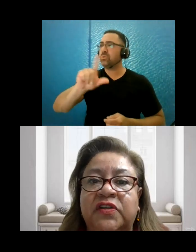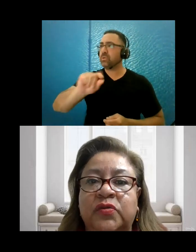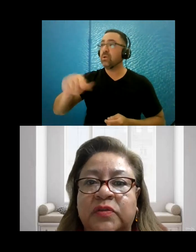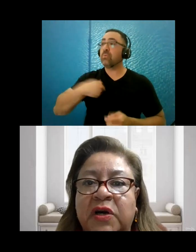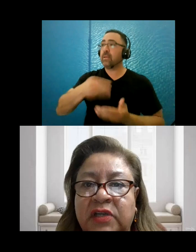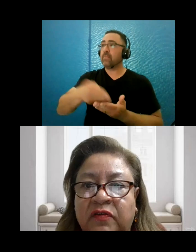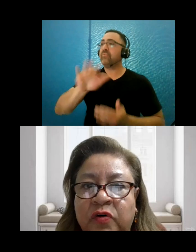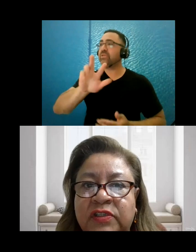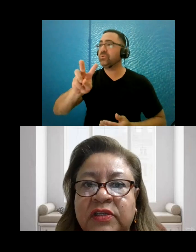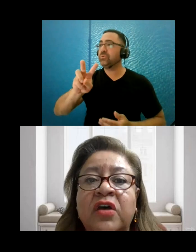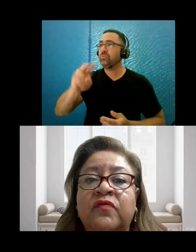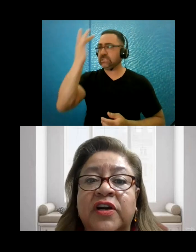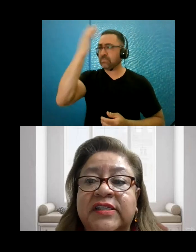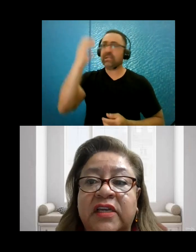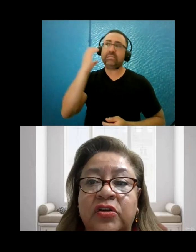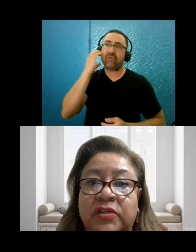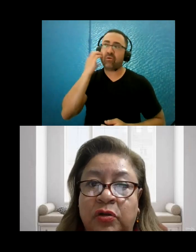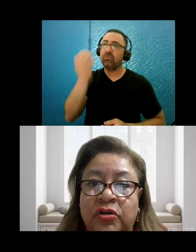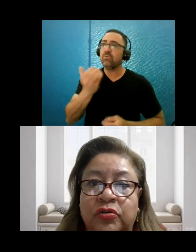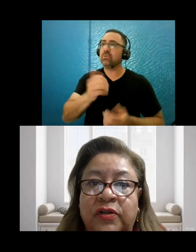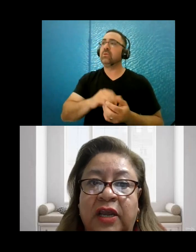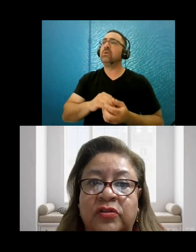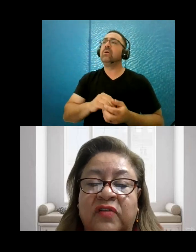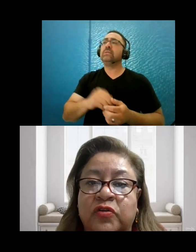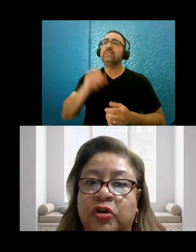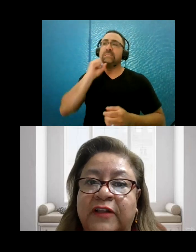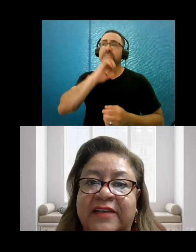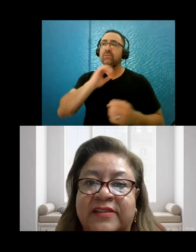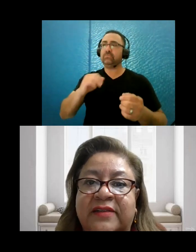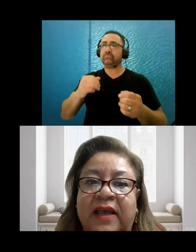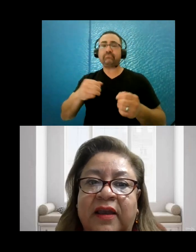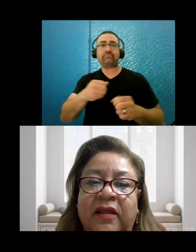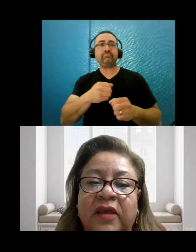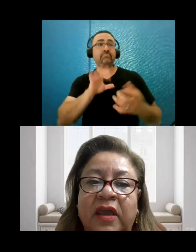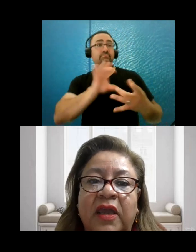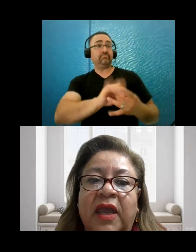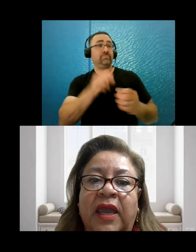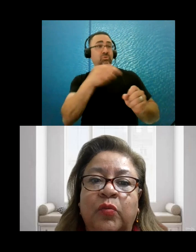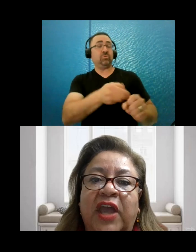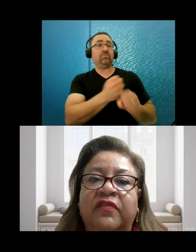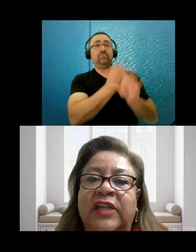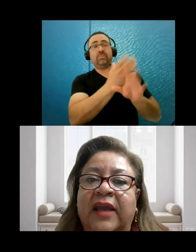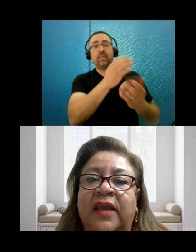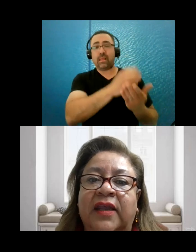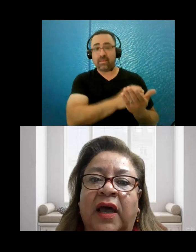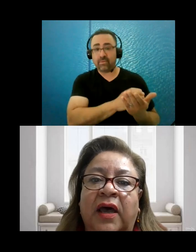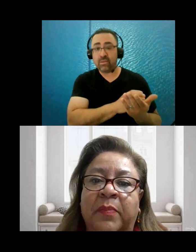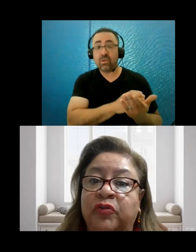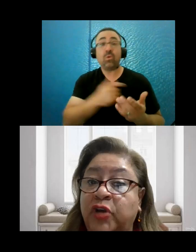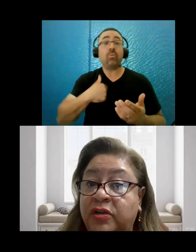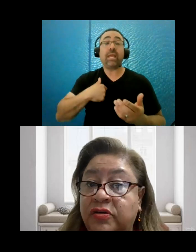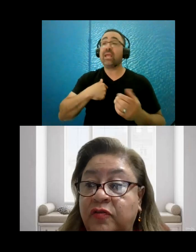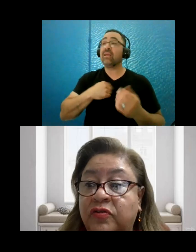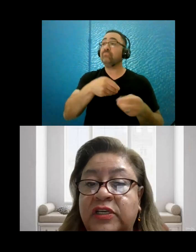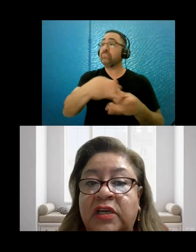purchased 52 smart cell phones for our seniors in order to connect to our virtual classes and telehealth. And we have connected